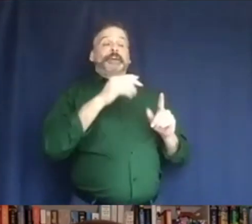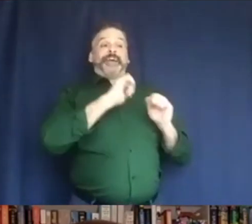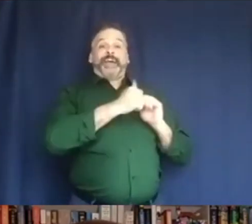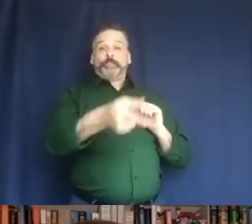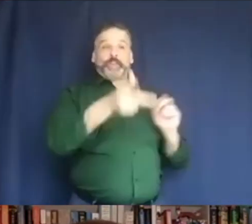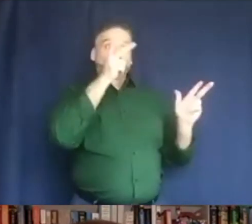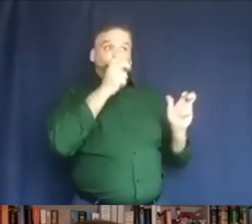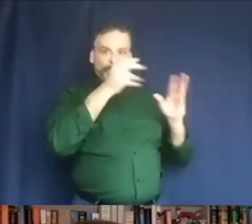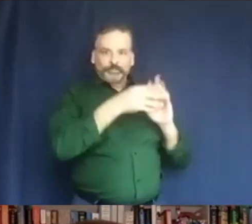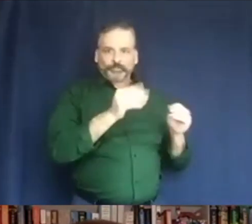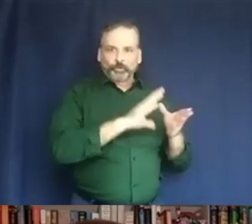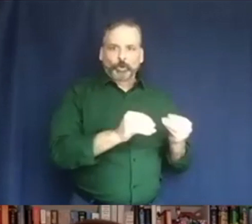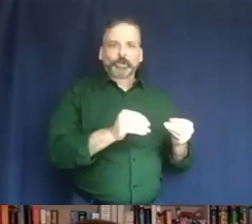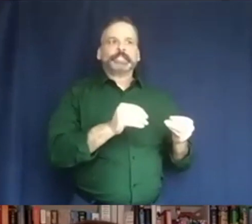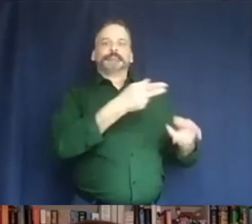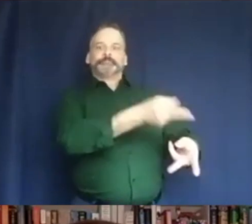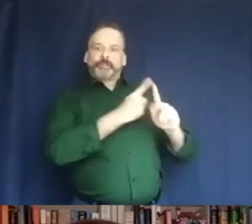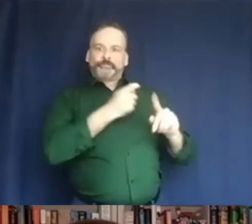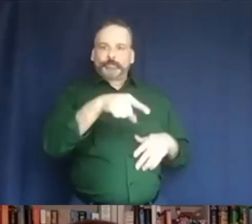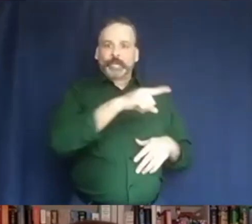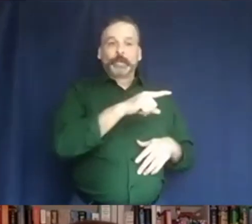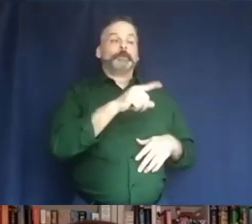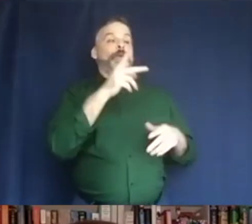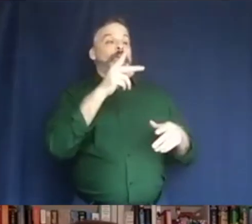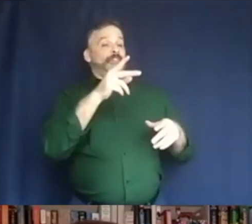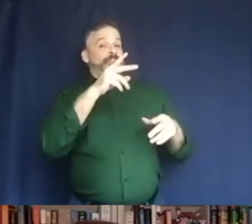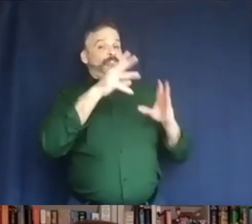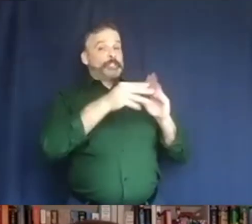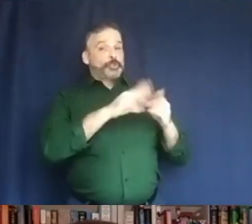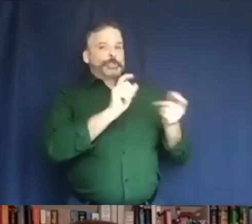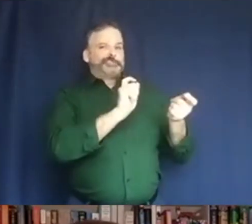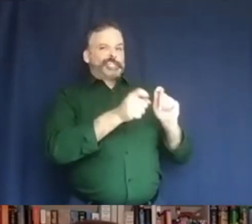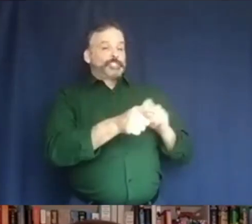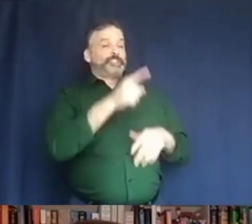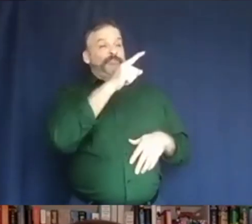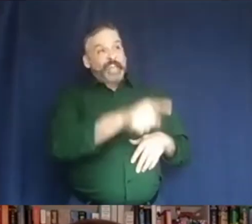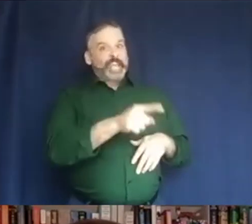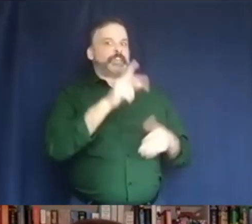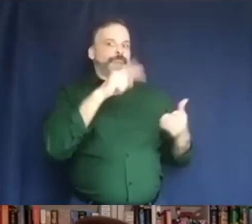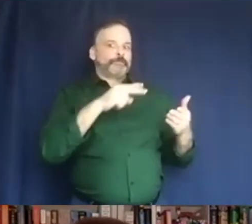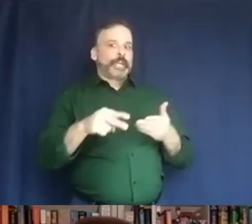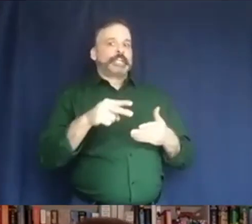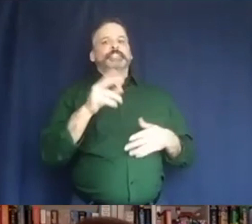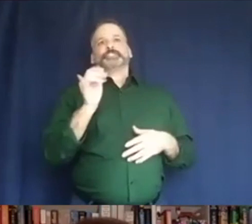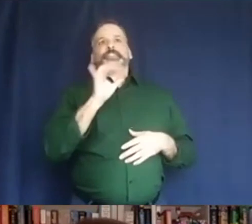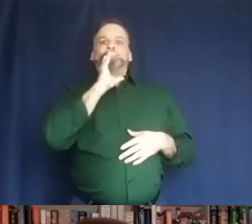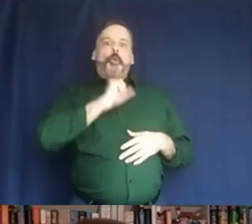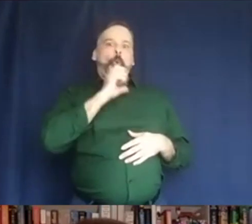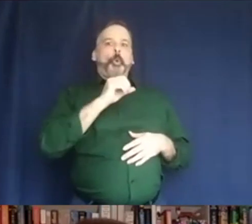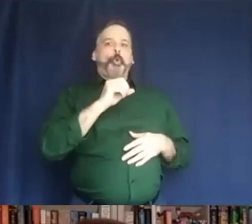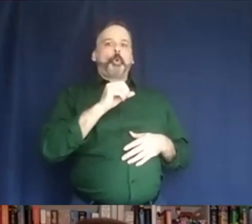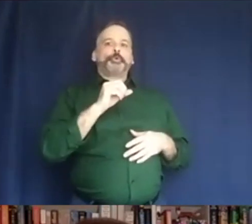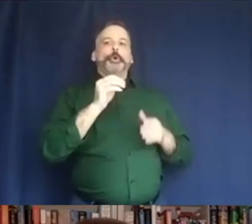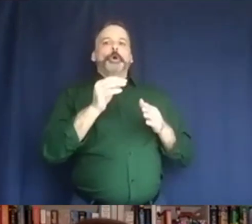looking at the retellings that they heard growing up. And it's just been like old dusty books, sitting with my grandmother, like, you know,